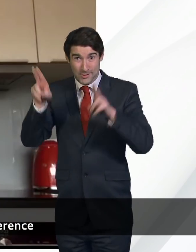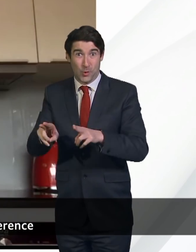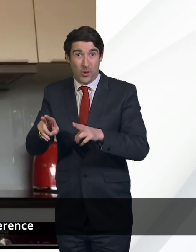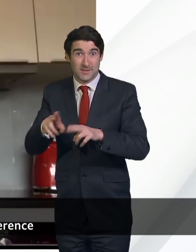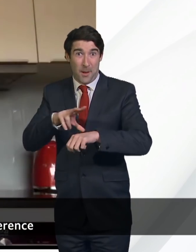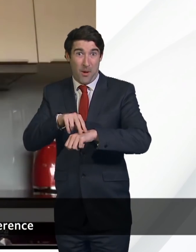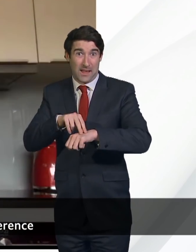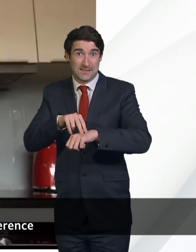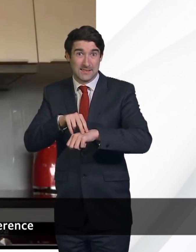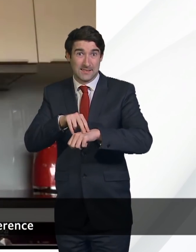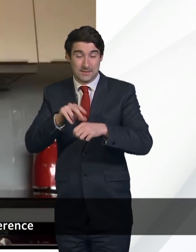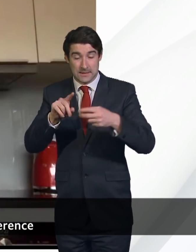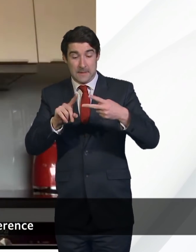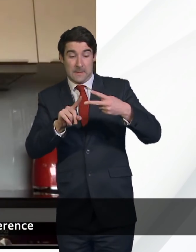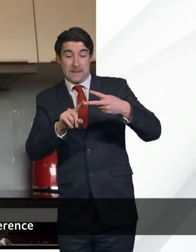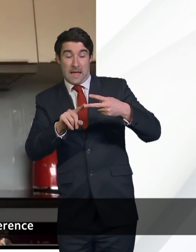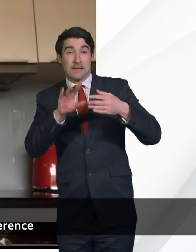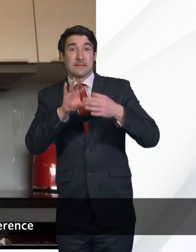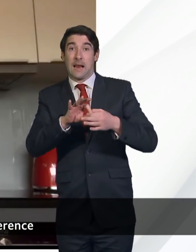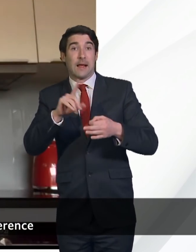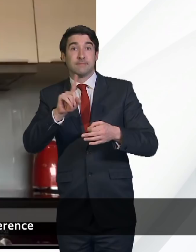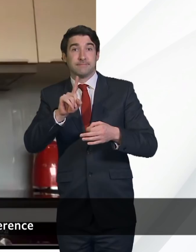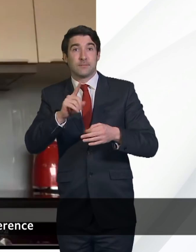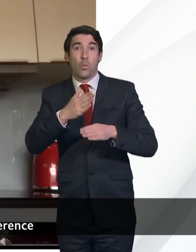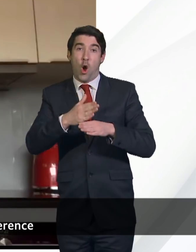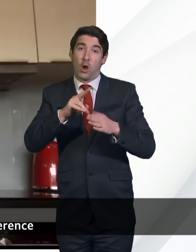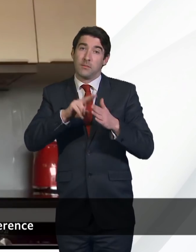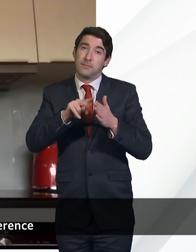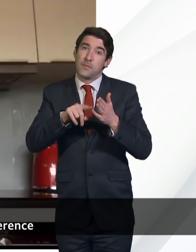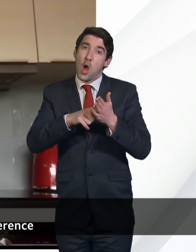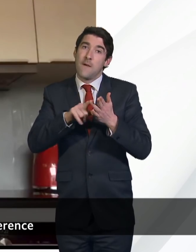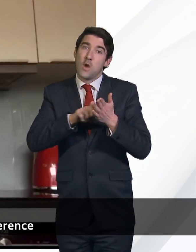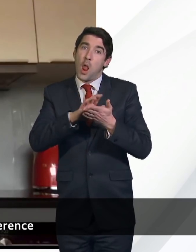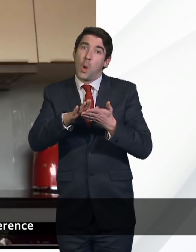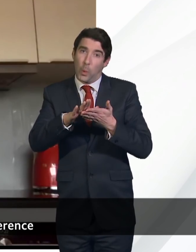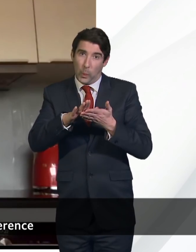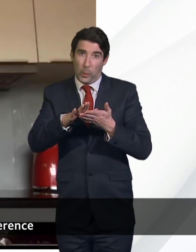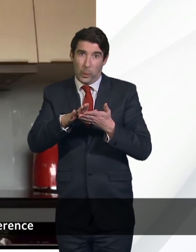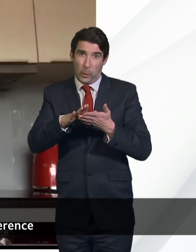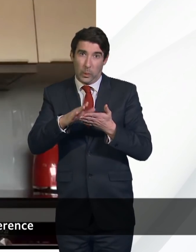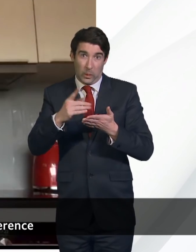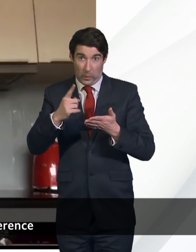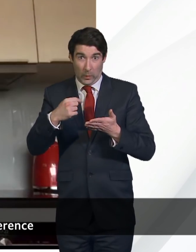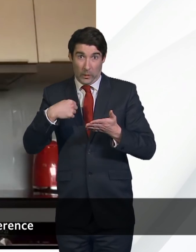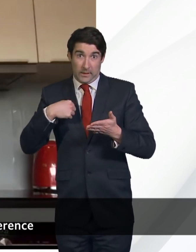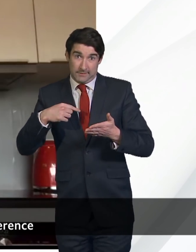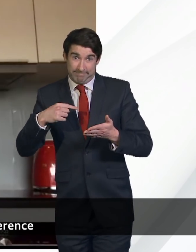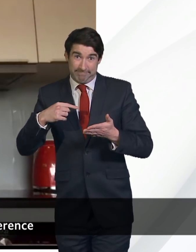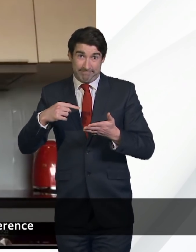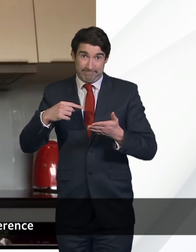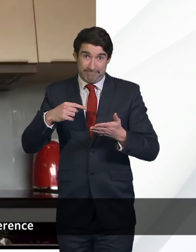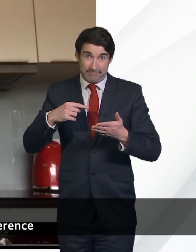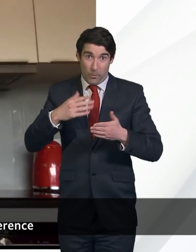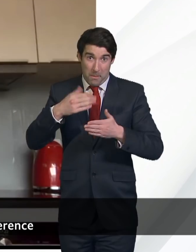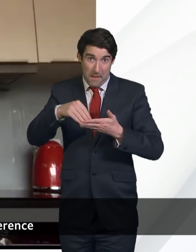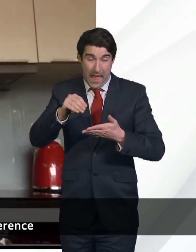We've spoken to a blind warehouse worker in Rochdale called Joe. He's worried about being able to socially distance, and he's